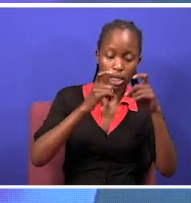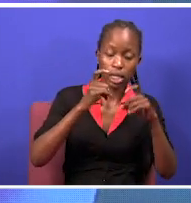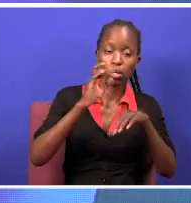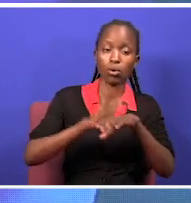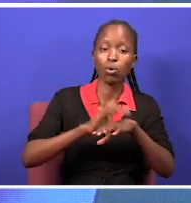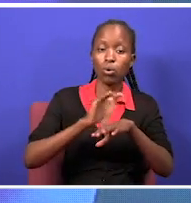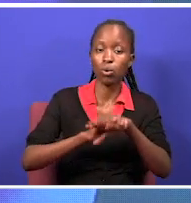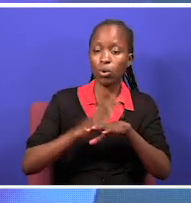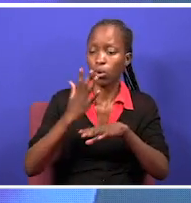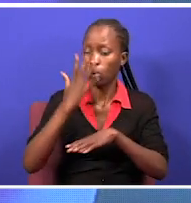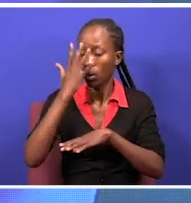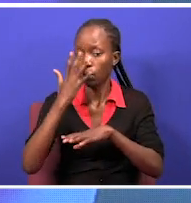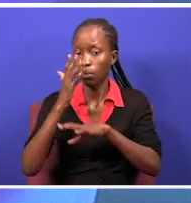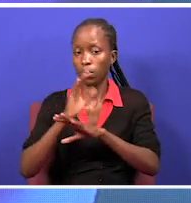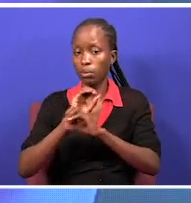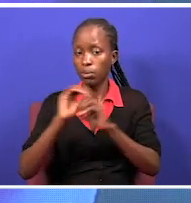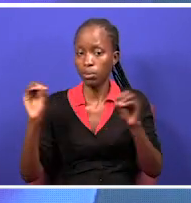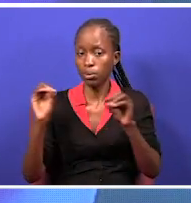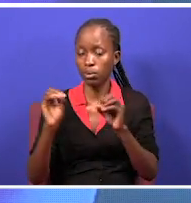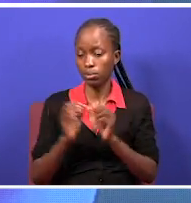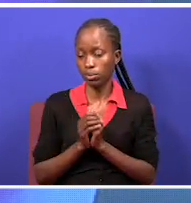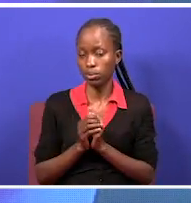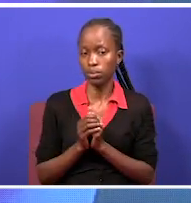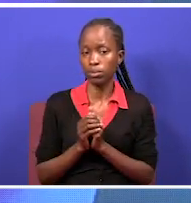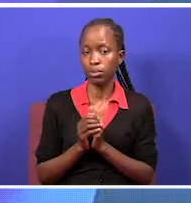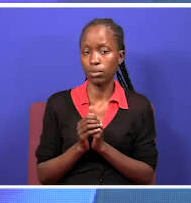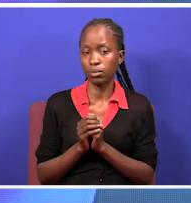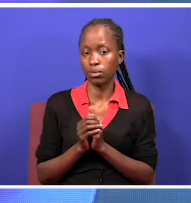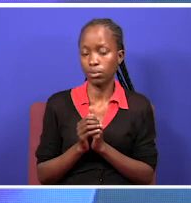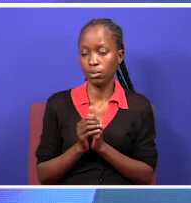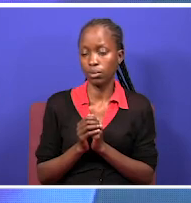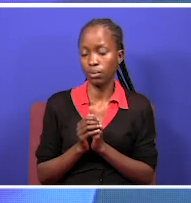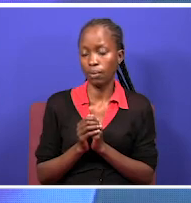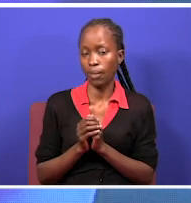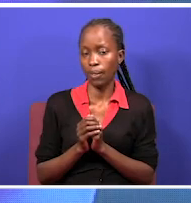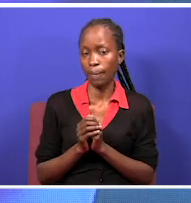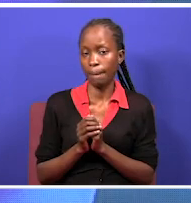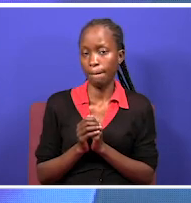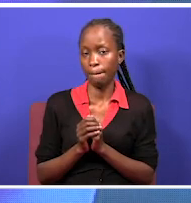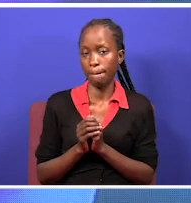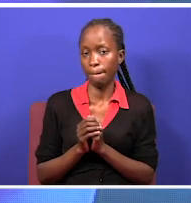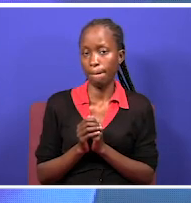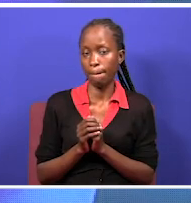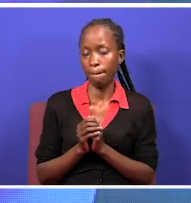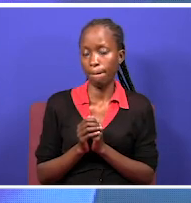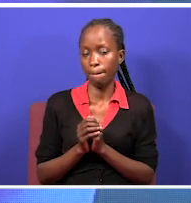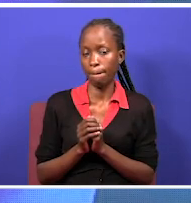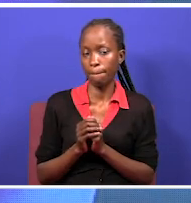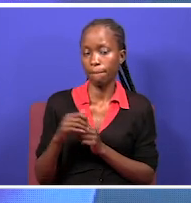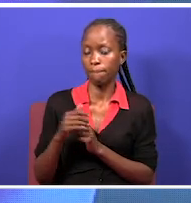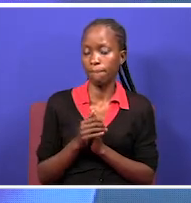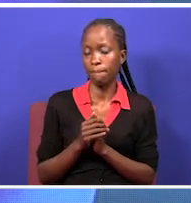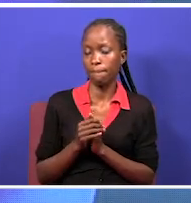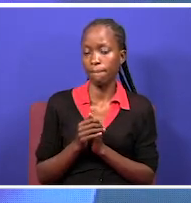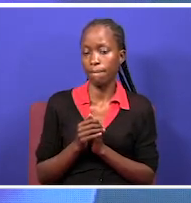not embarrassed of things that should not be mentioned in the right-thinking society. God forbid